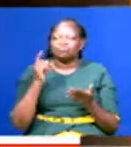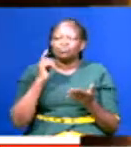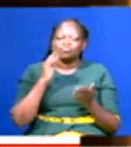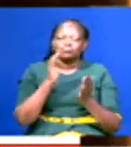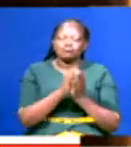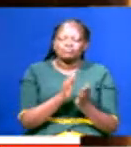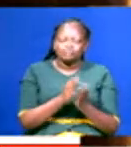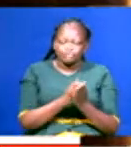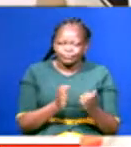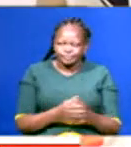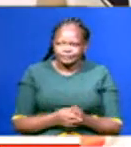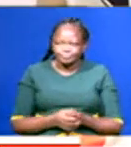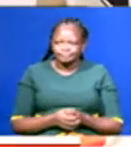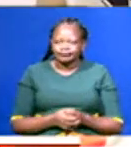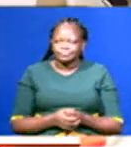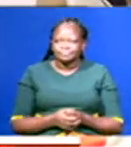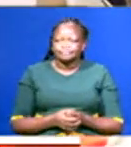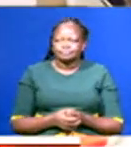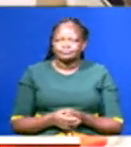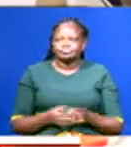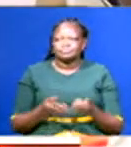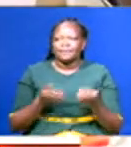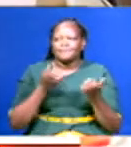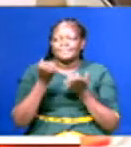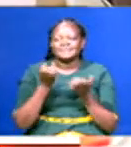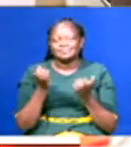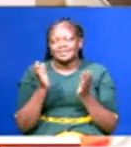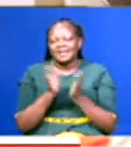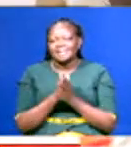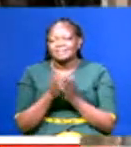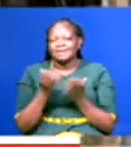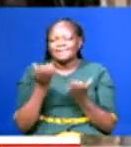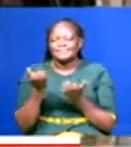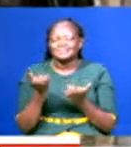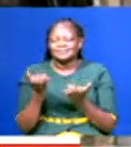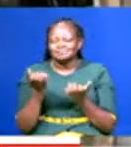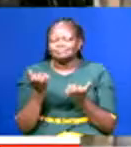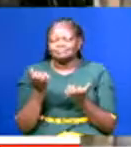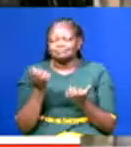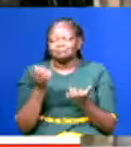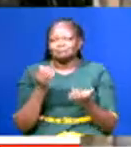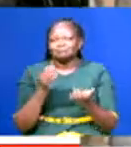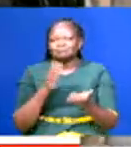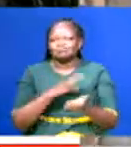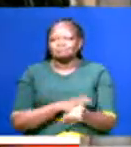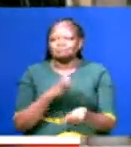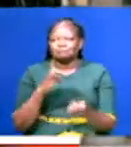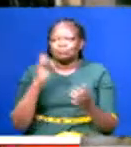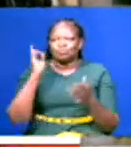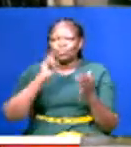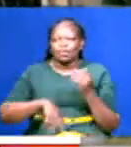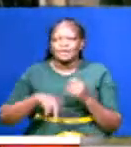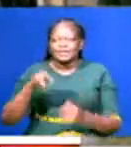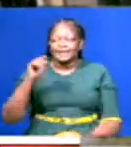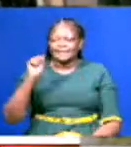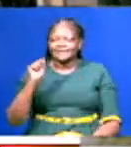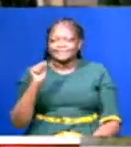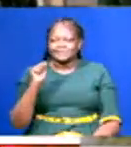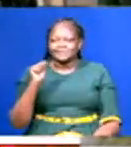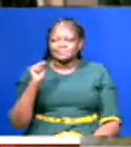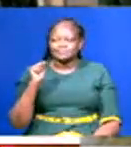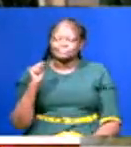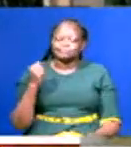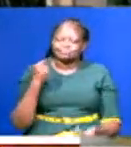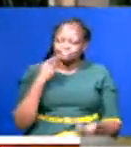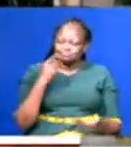the compliance rates of businesses as per their business capability. In what the Kenya Revenue Authority terms as a